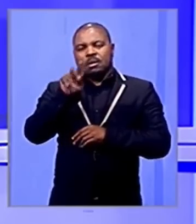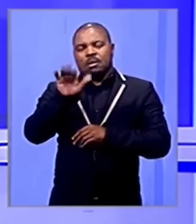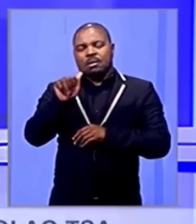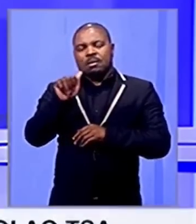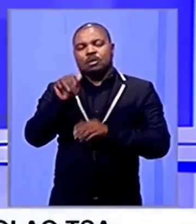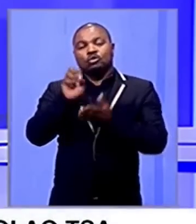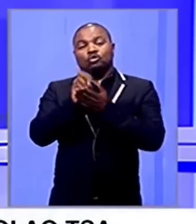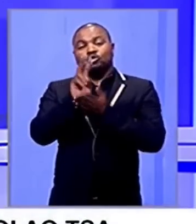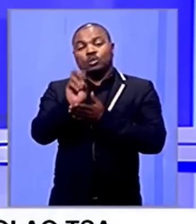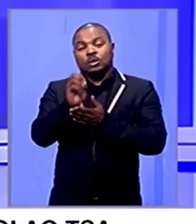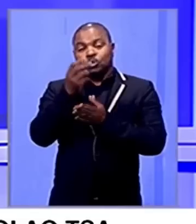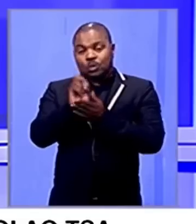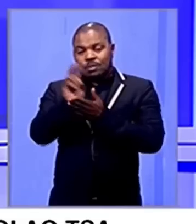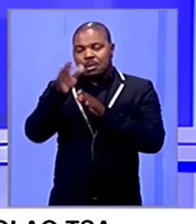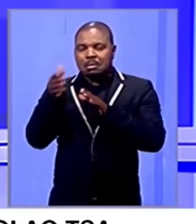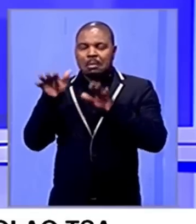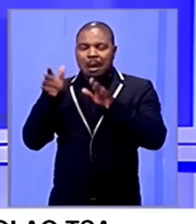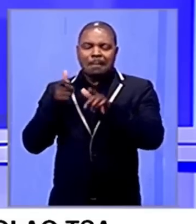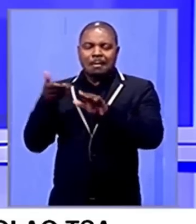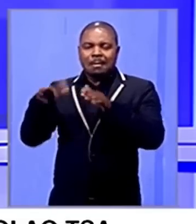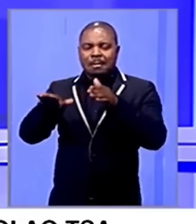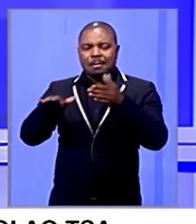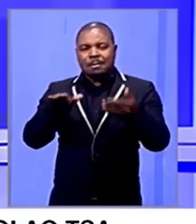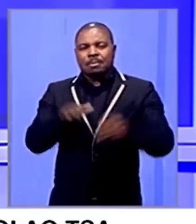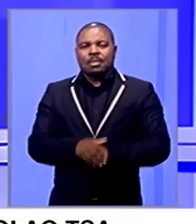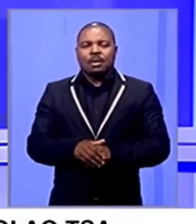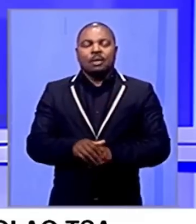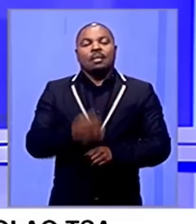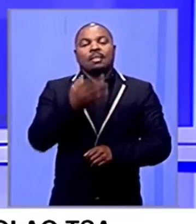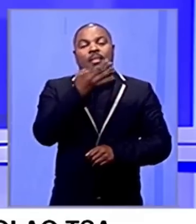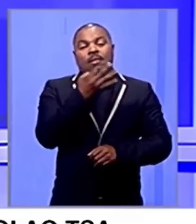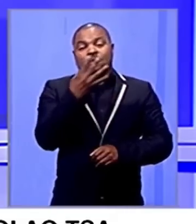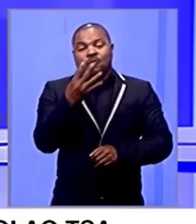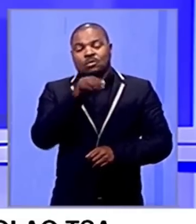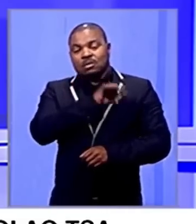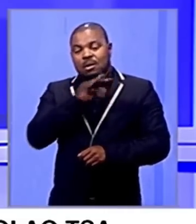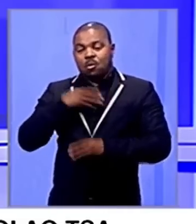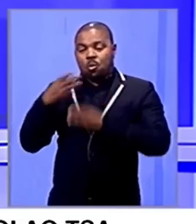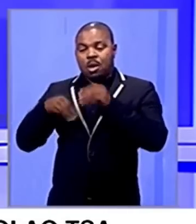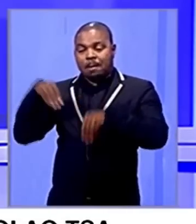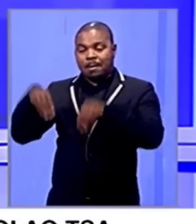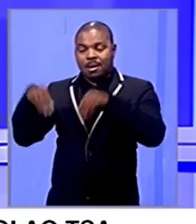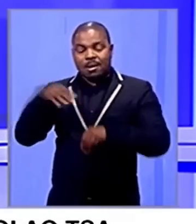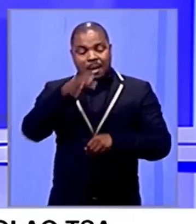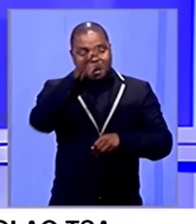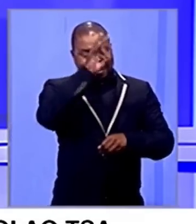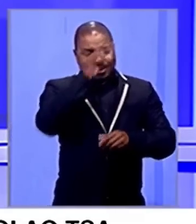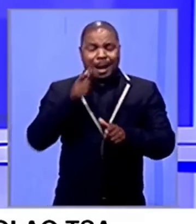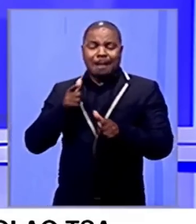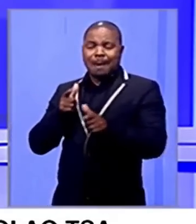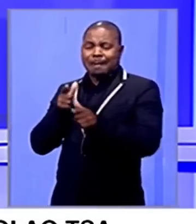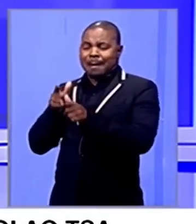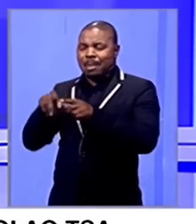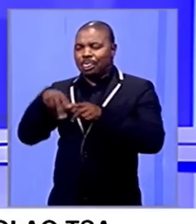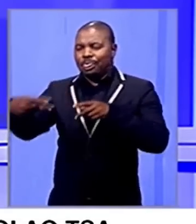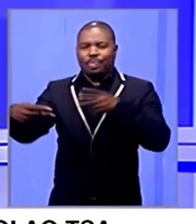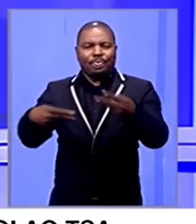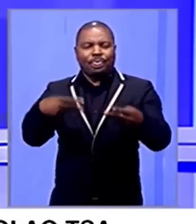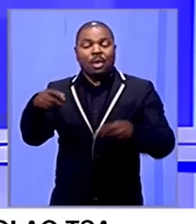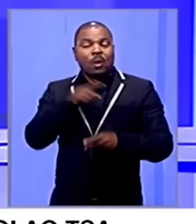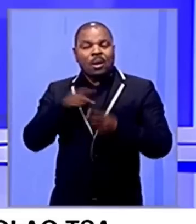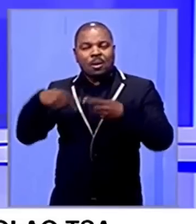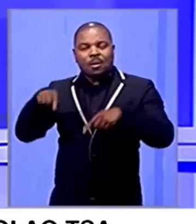2012. Badiri ba le 34 ba bolaiwe ka go thuntsiwa ke sepodisi ka motsi wa ditshupetso tsa badiri